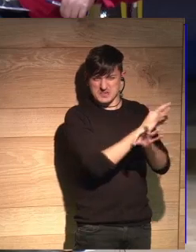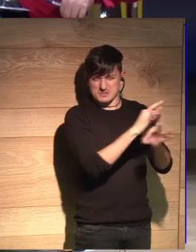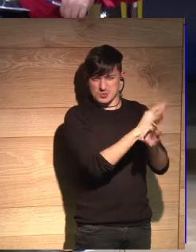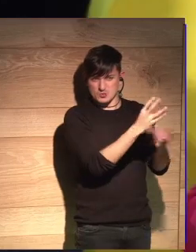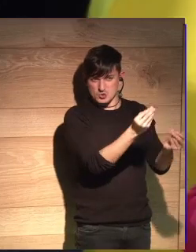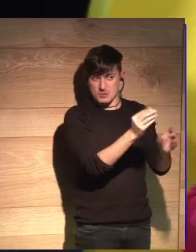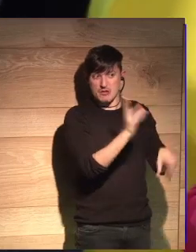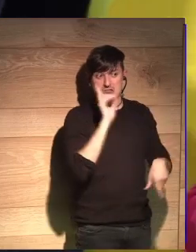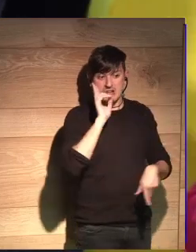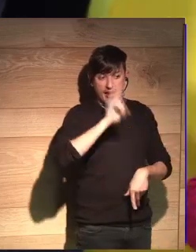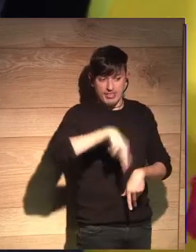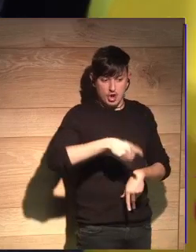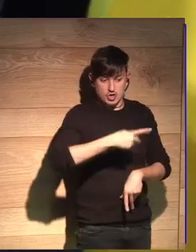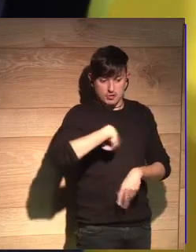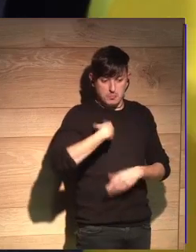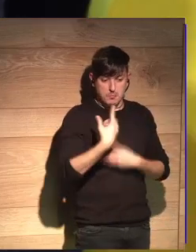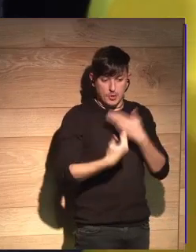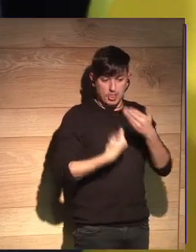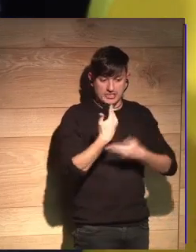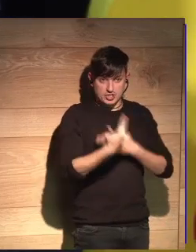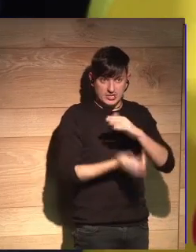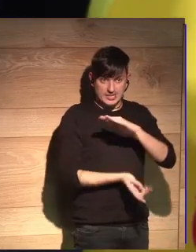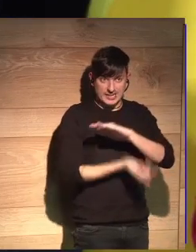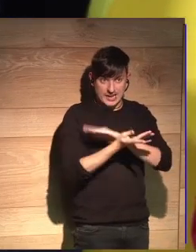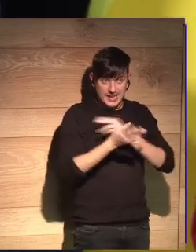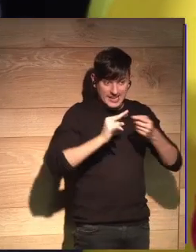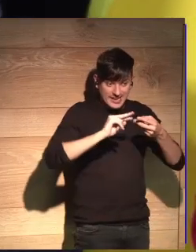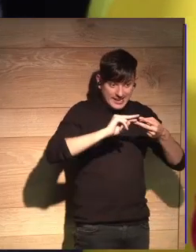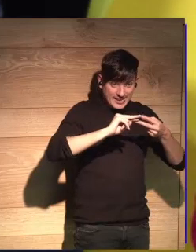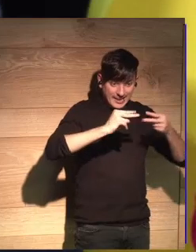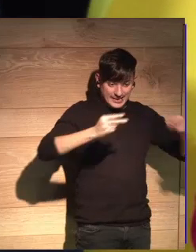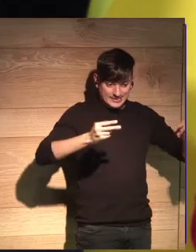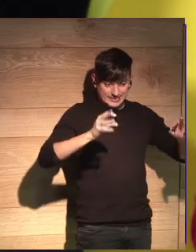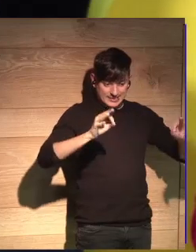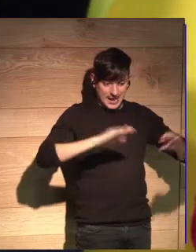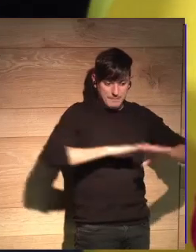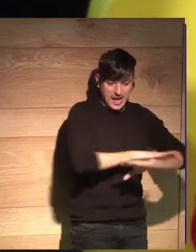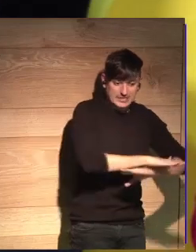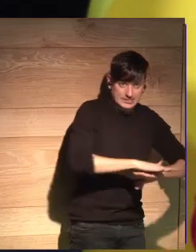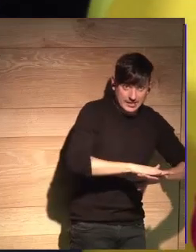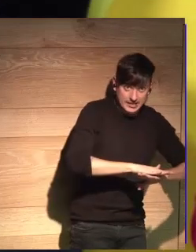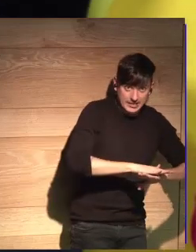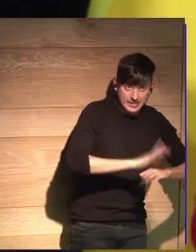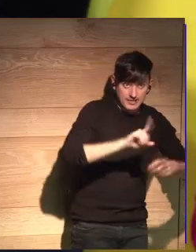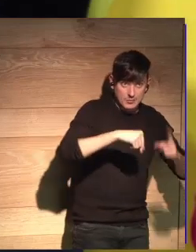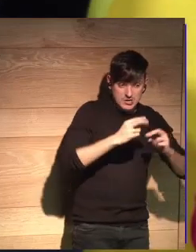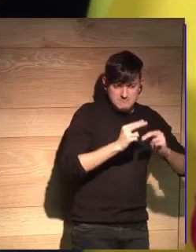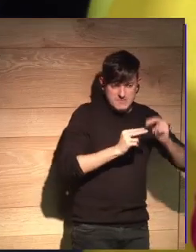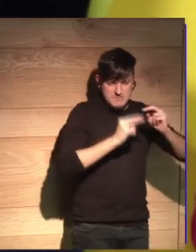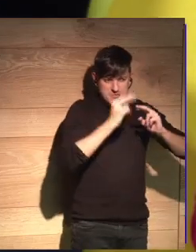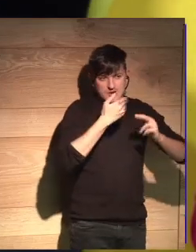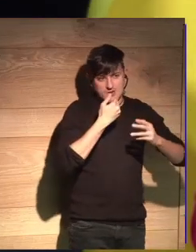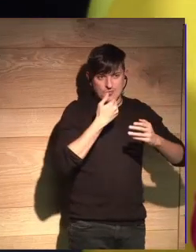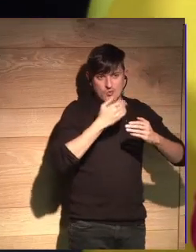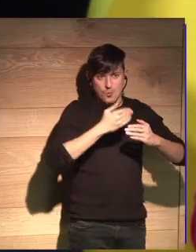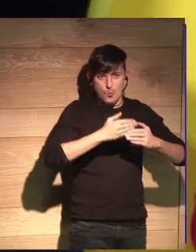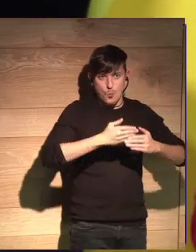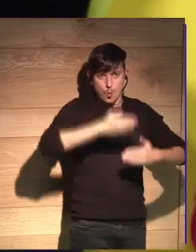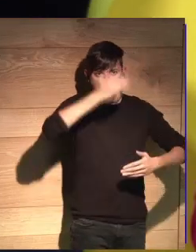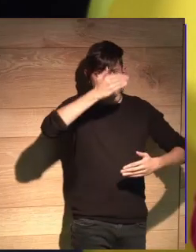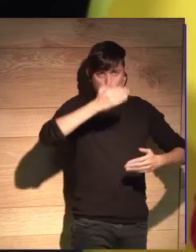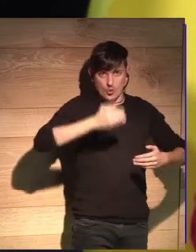process. The genes lay the groundwork of a building, but then you build the walls, and some of them are kind of put there by your parents, some of them, most of them